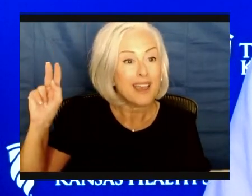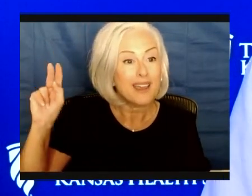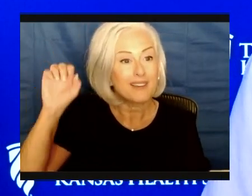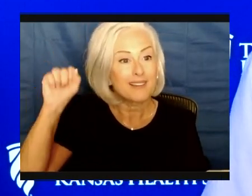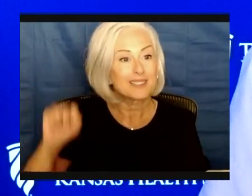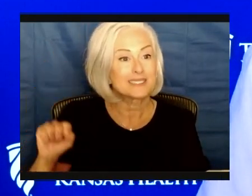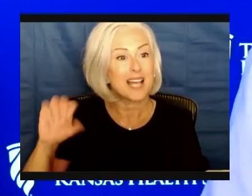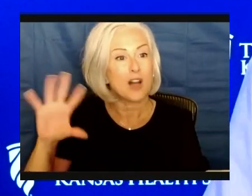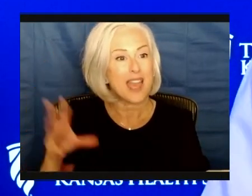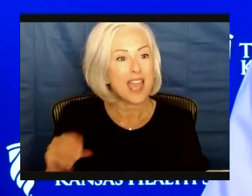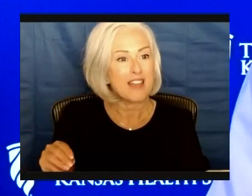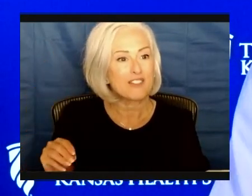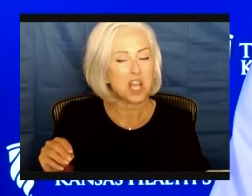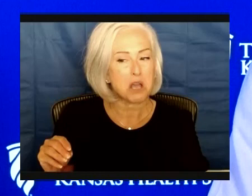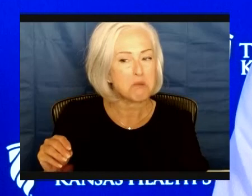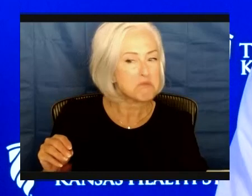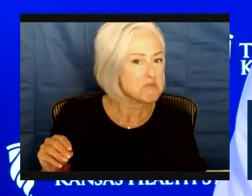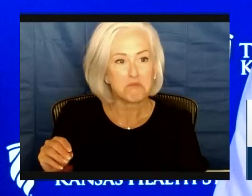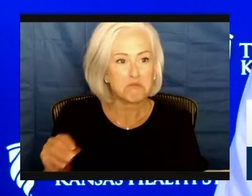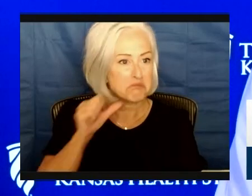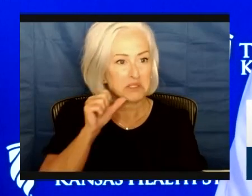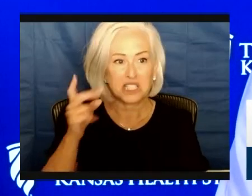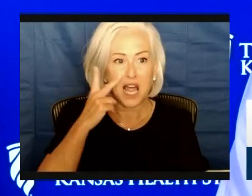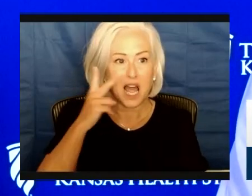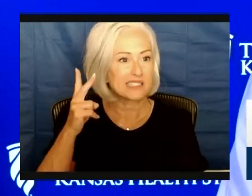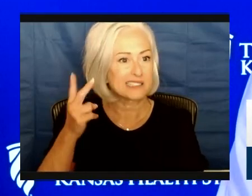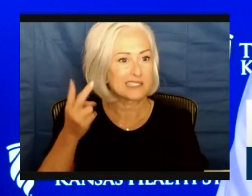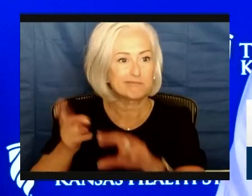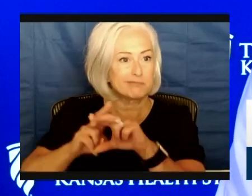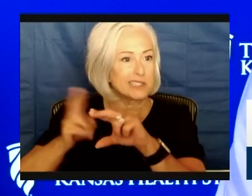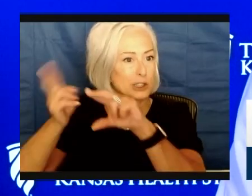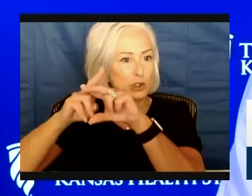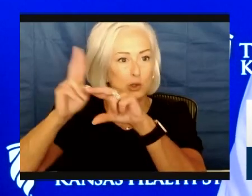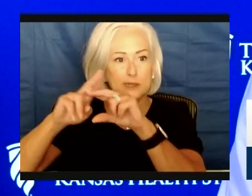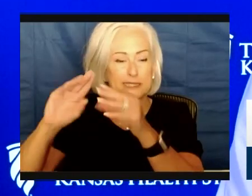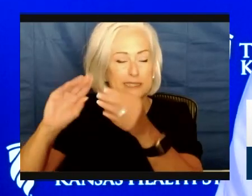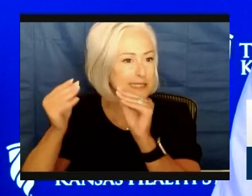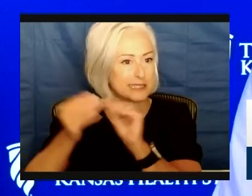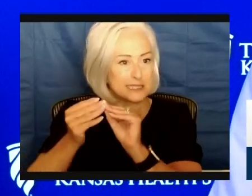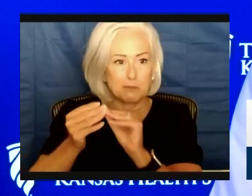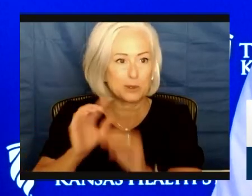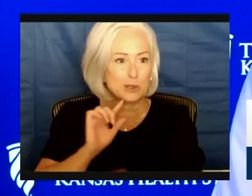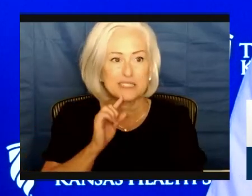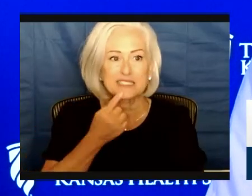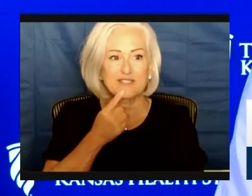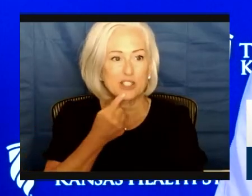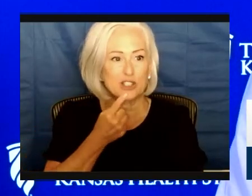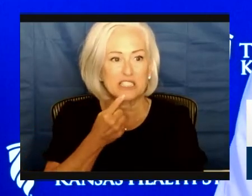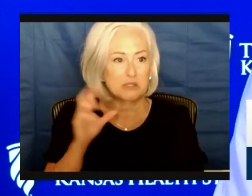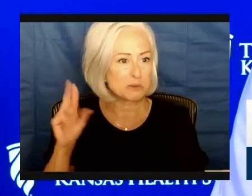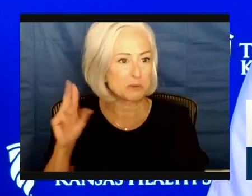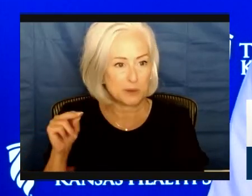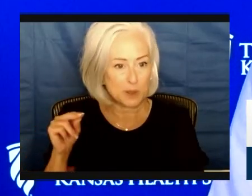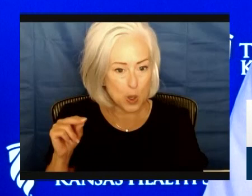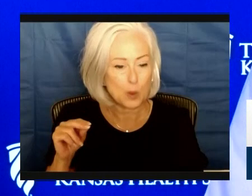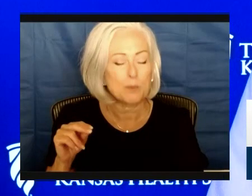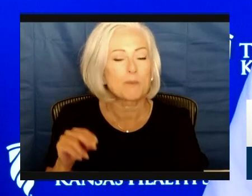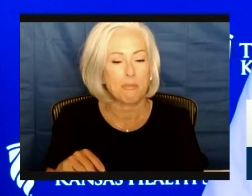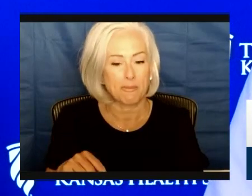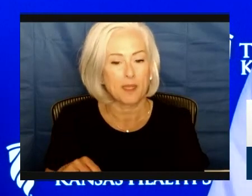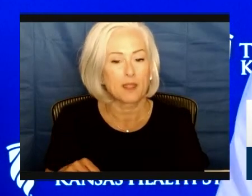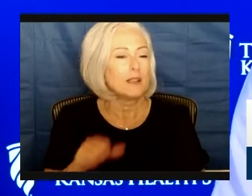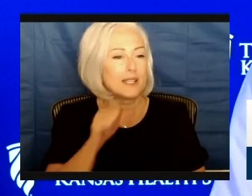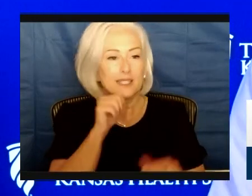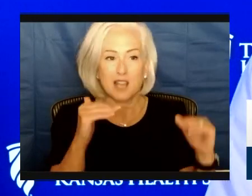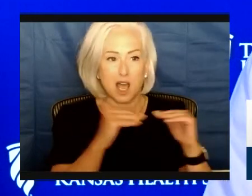didn't see a rise in severity. Preprint that is not peer-reviewed yet looked at that, and really there's